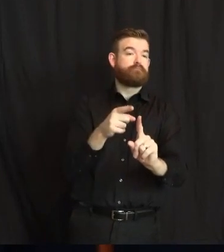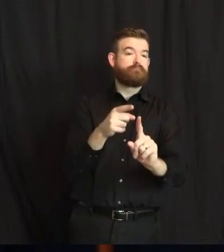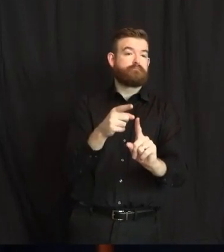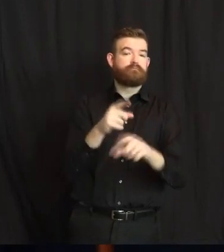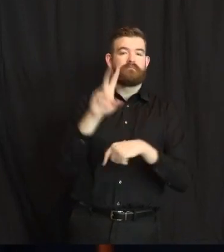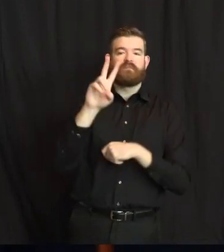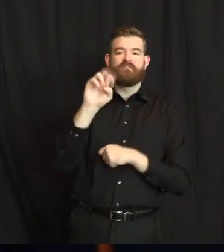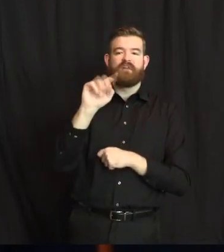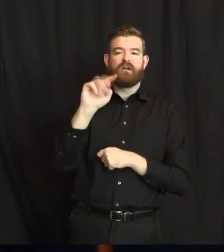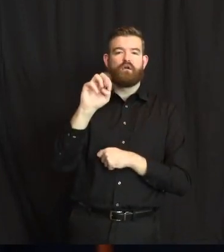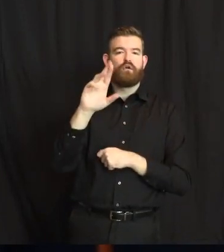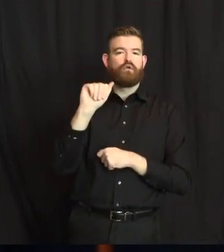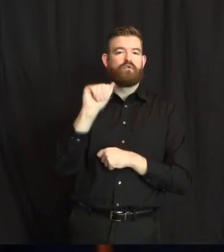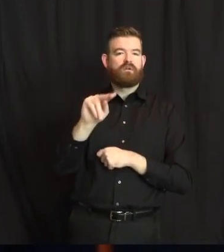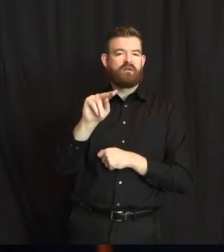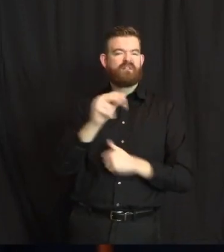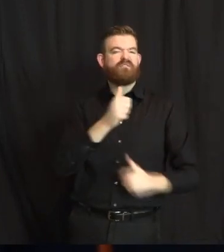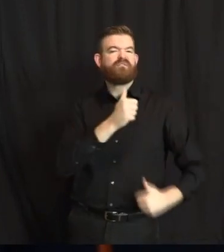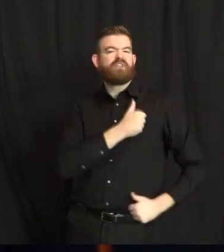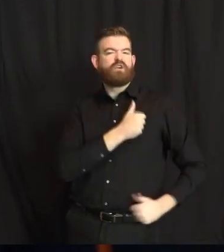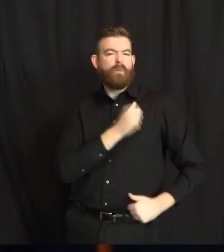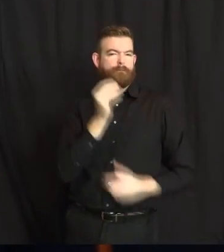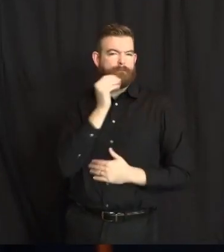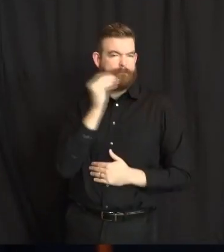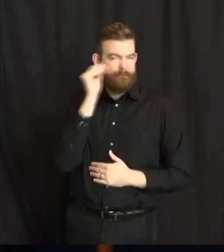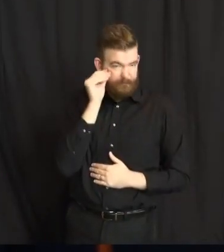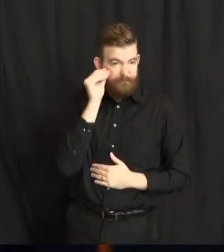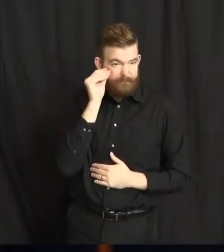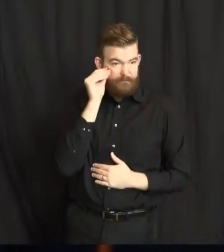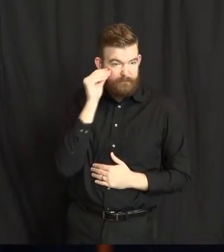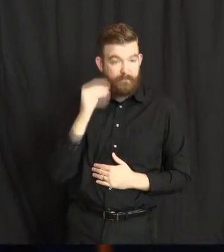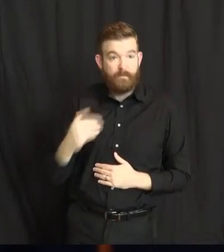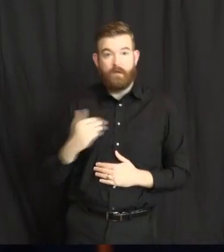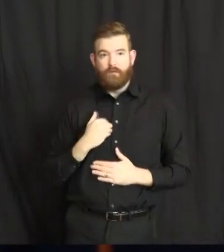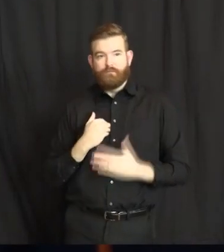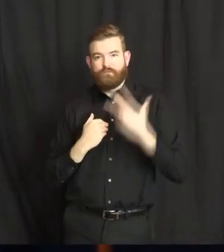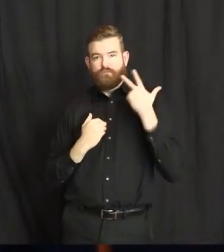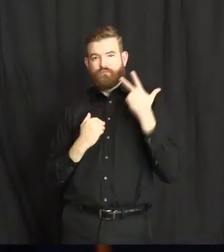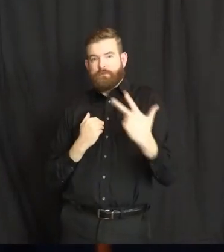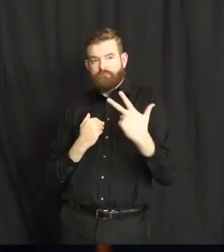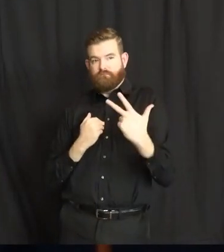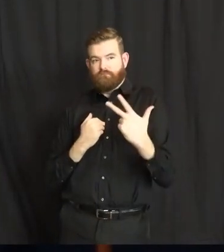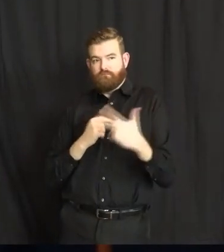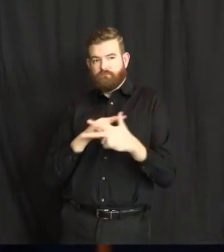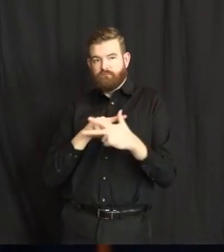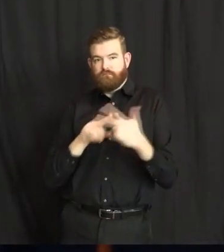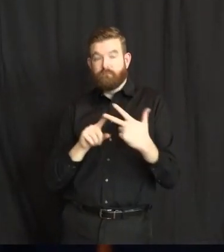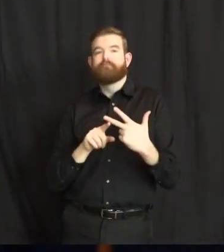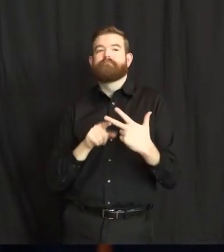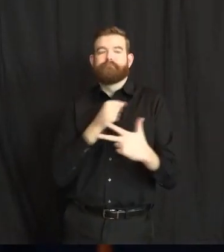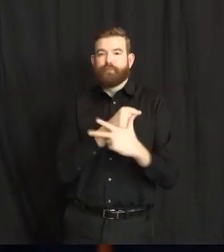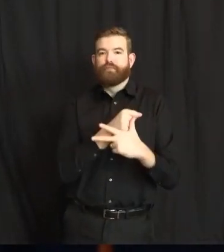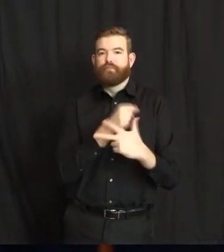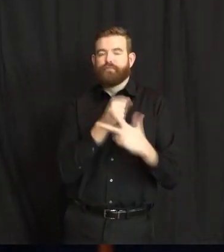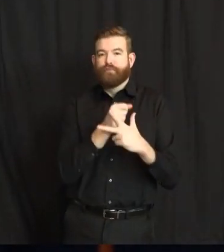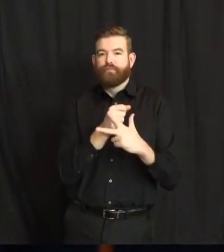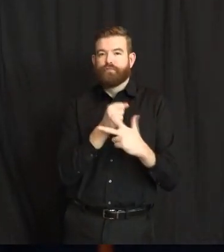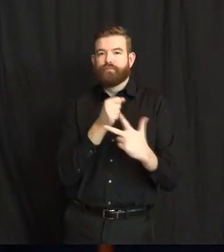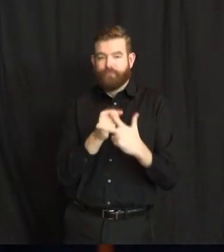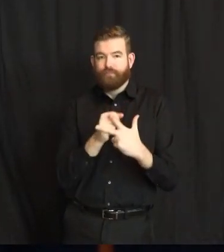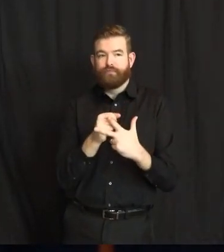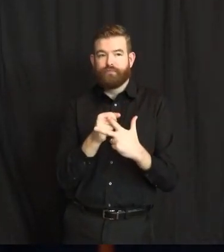veteran homes, and they continue to be impacted as well. Today, the total census